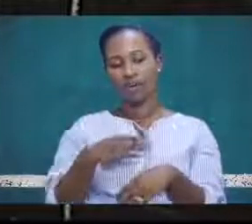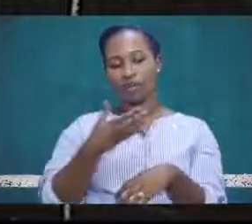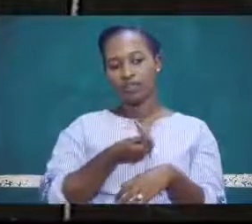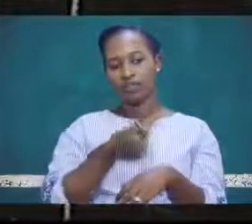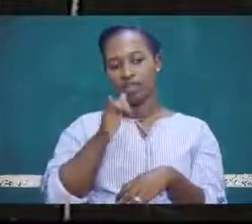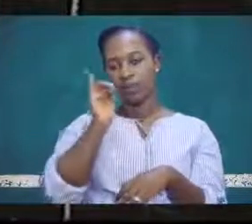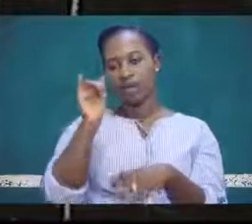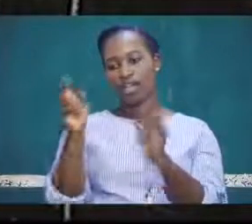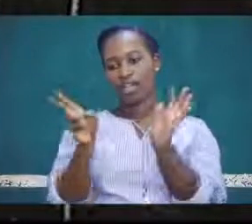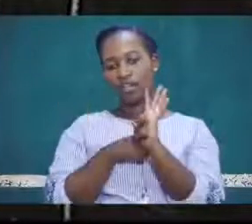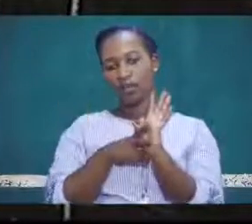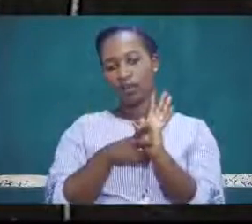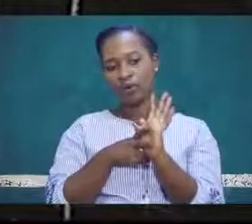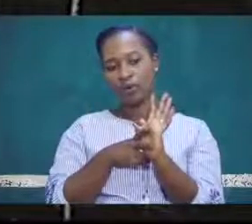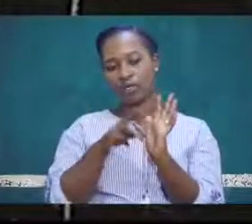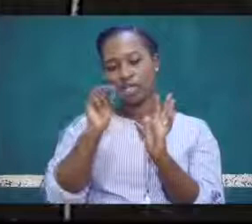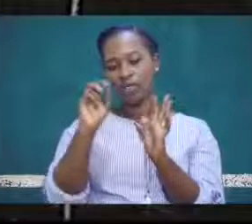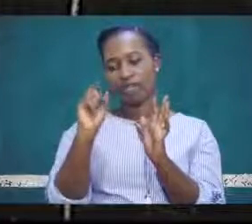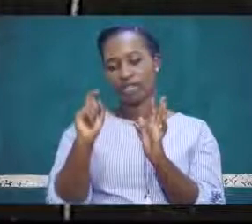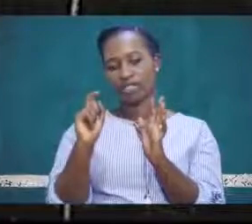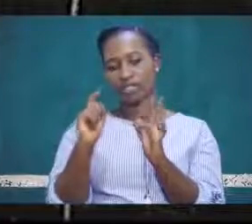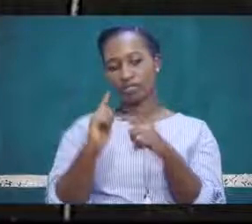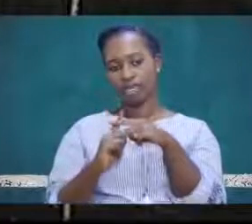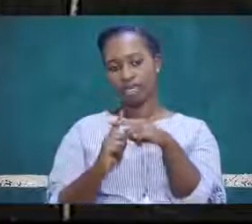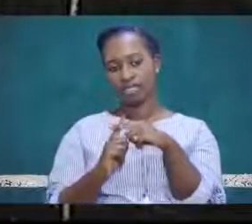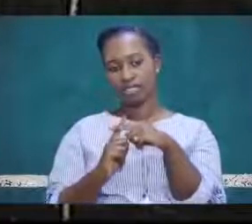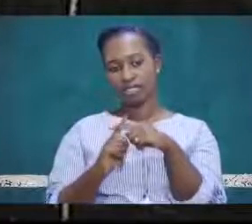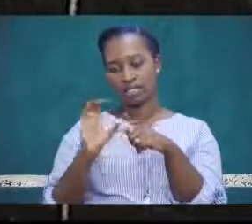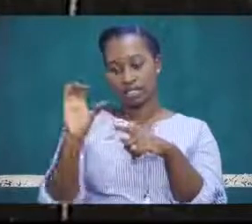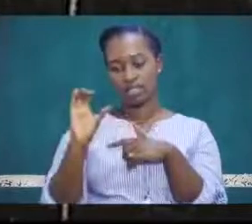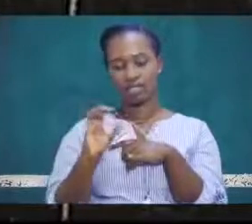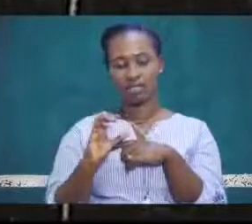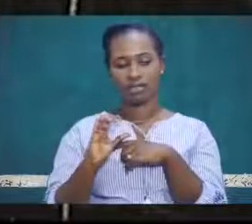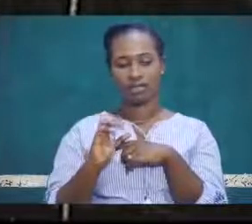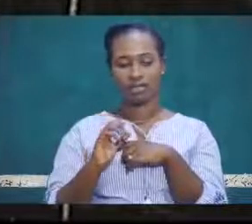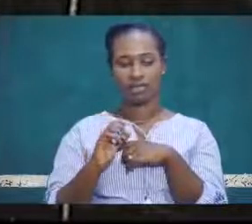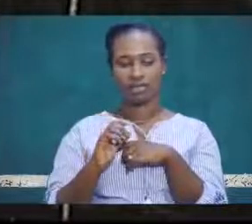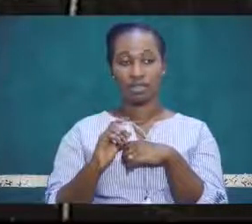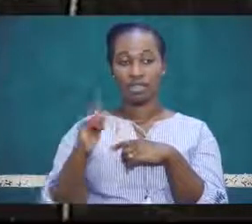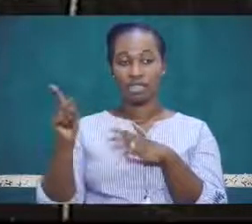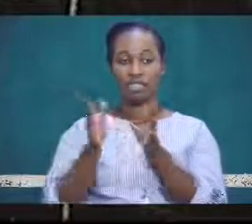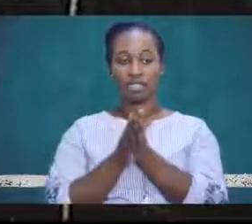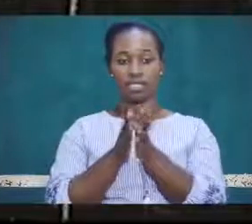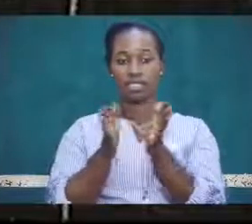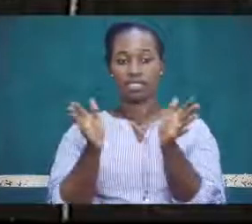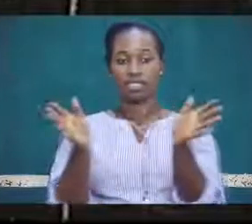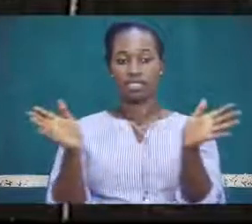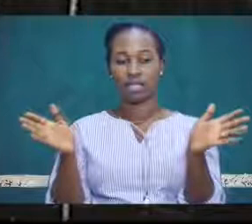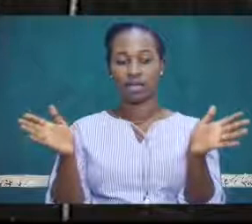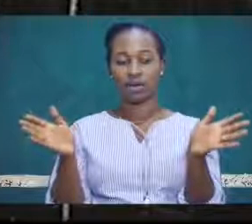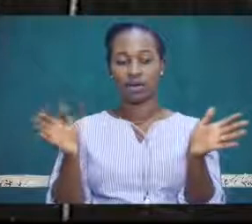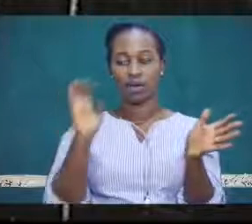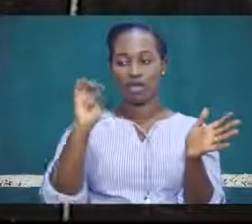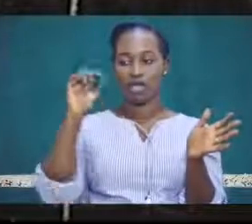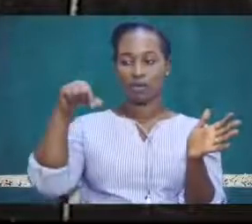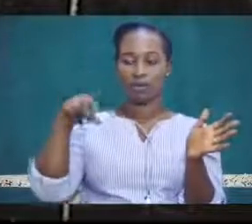y should be equal to mx plus c. So this one is a general